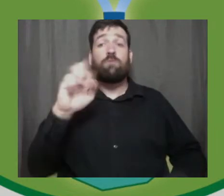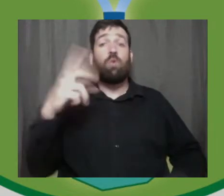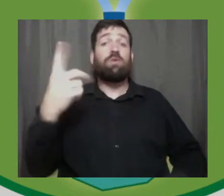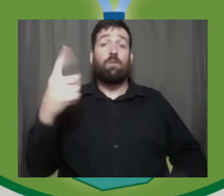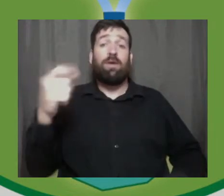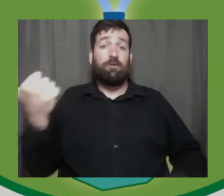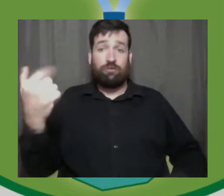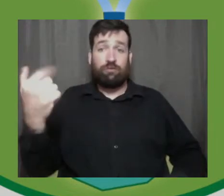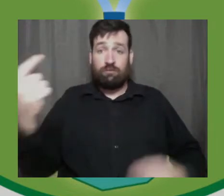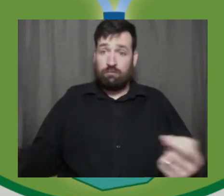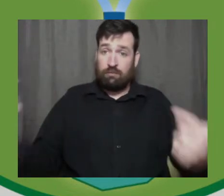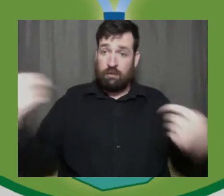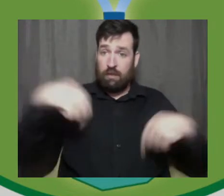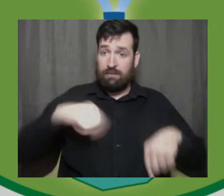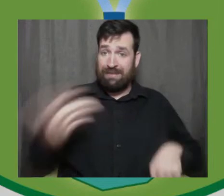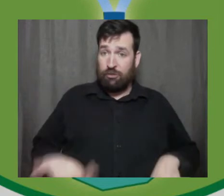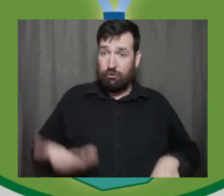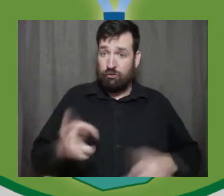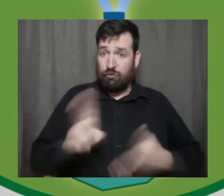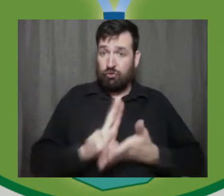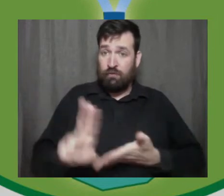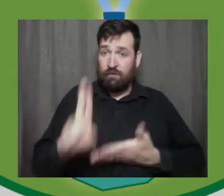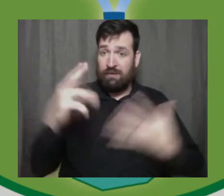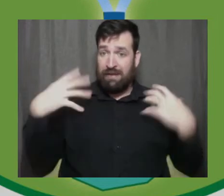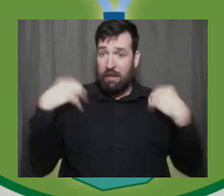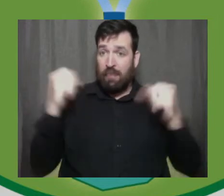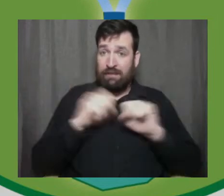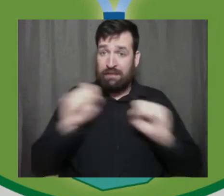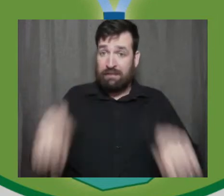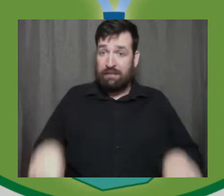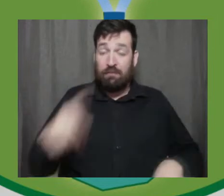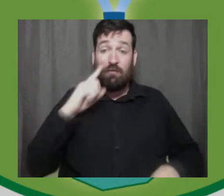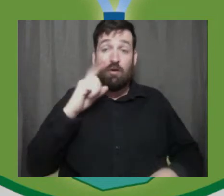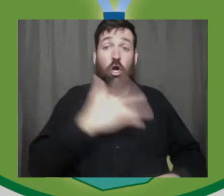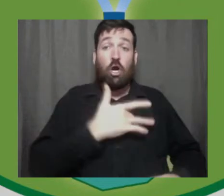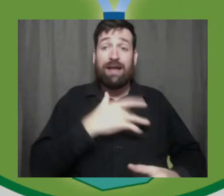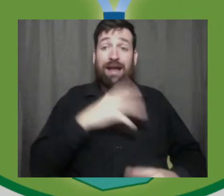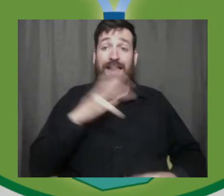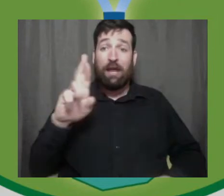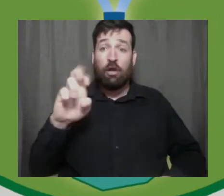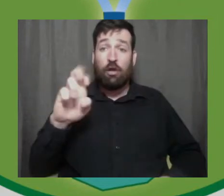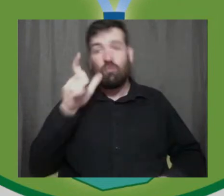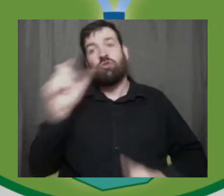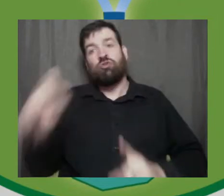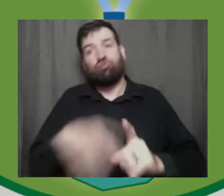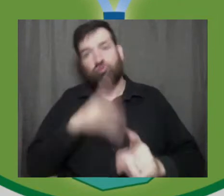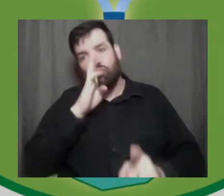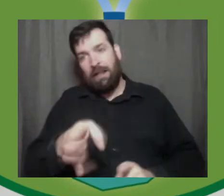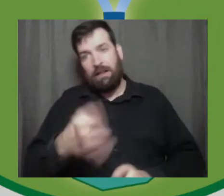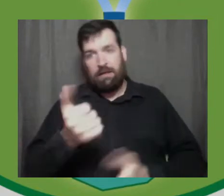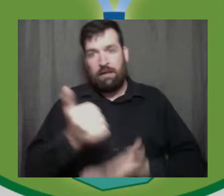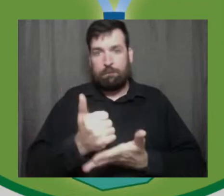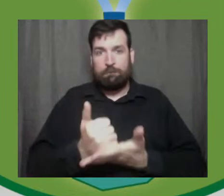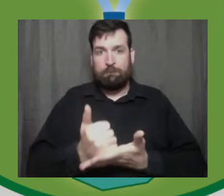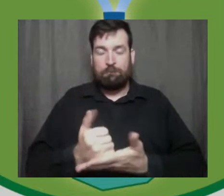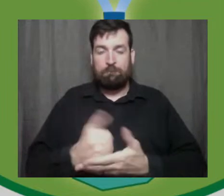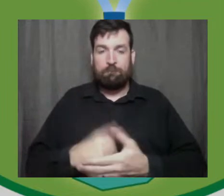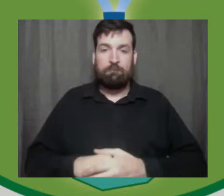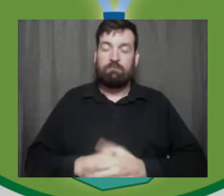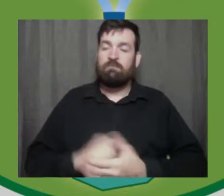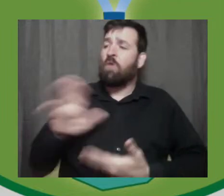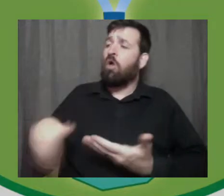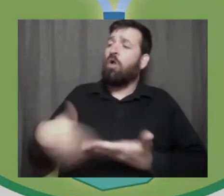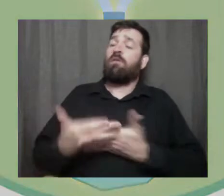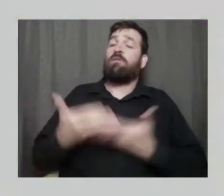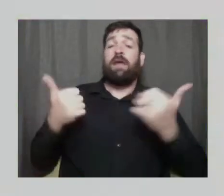the University of Kansas Health System for cardiac care, this money will directly go to that. All of the effort and all